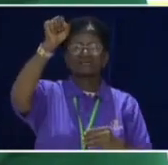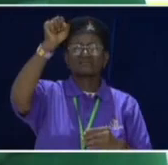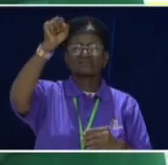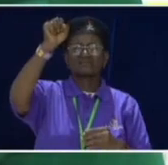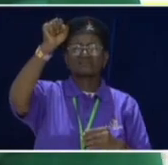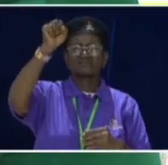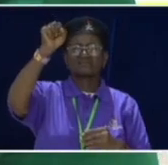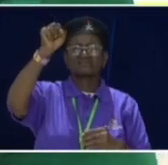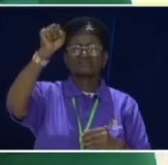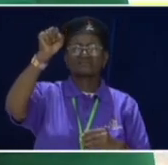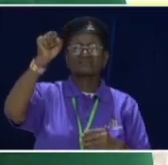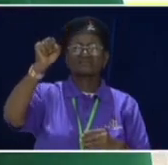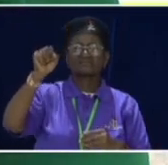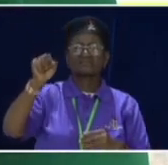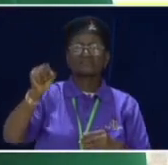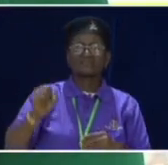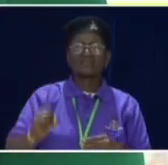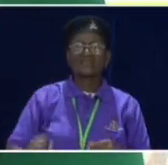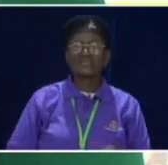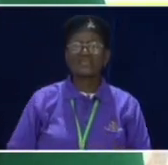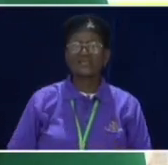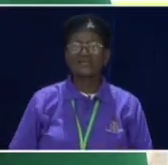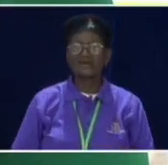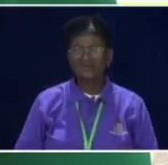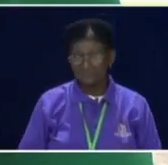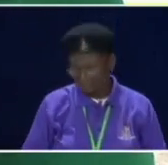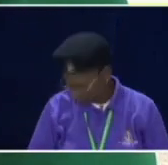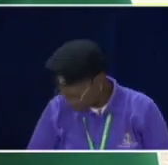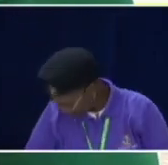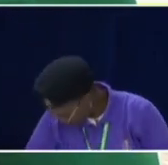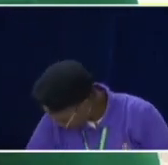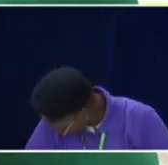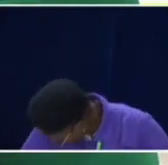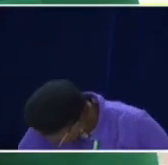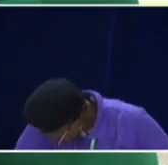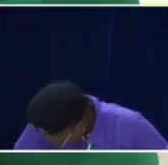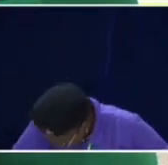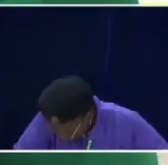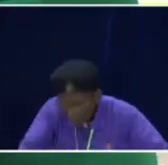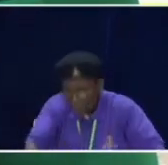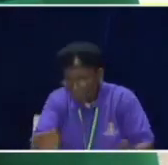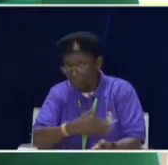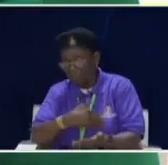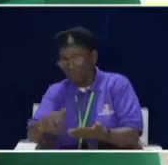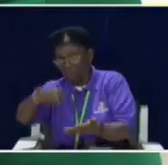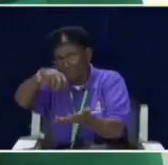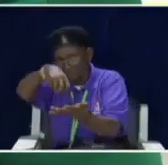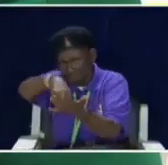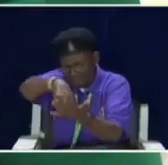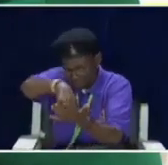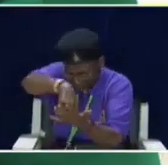ajosin. We give you all the glory.